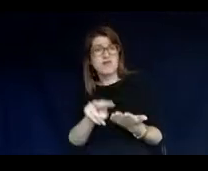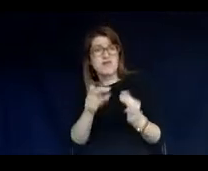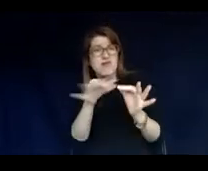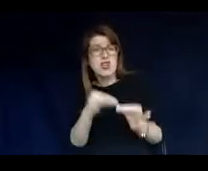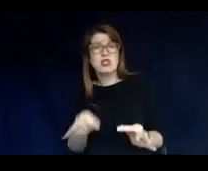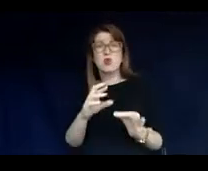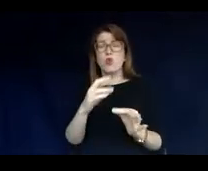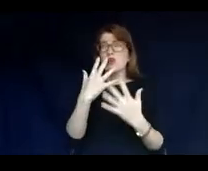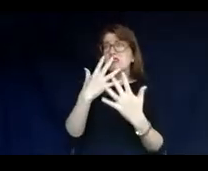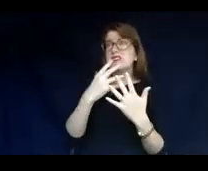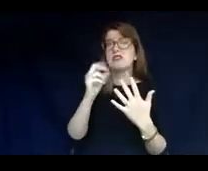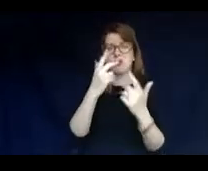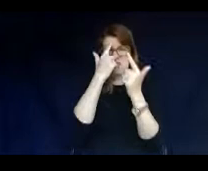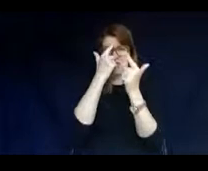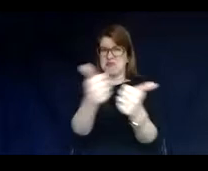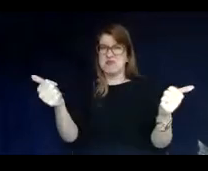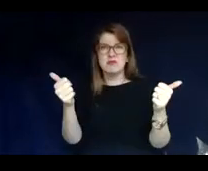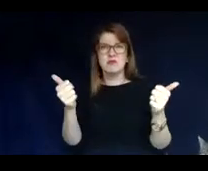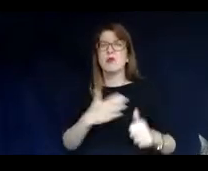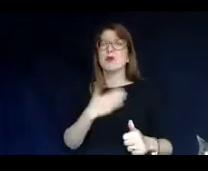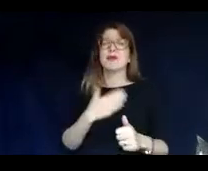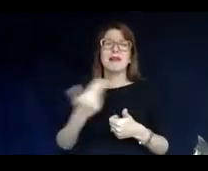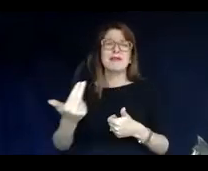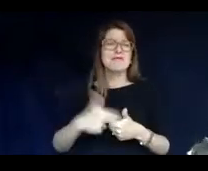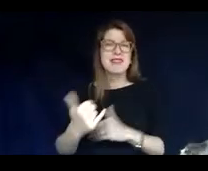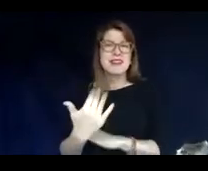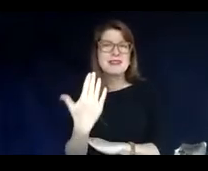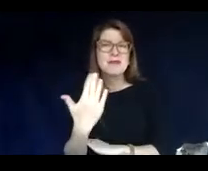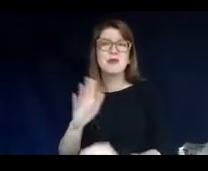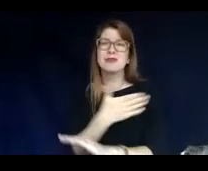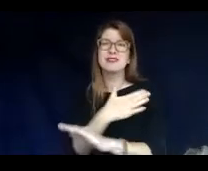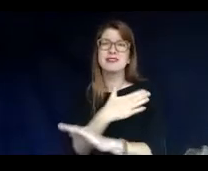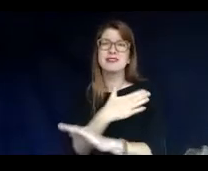But we're so glad that you're joining us here this Sunday morning. Let's sing out together.